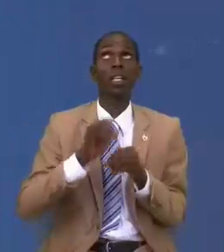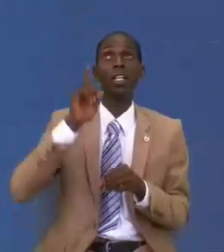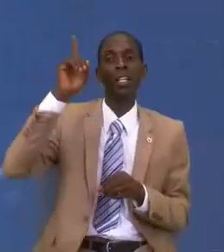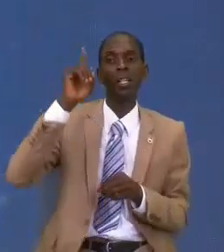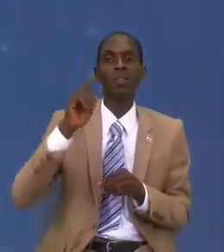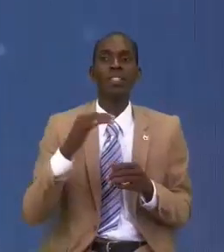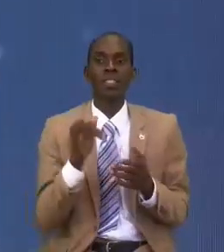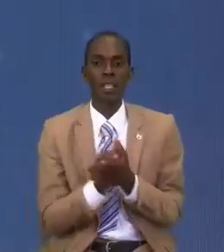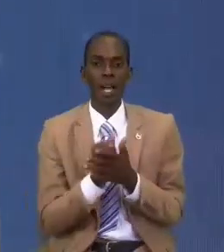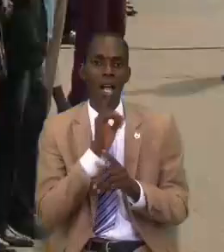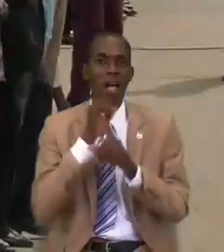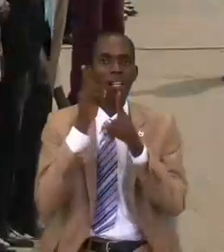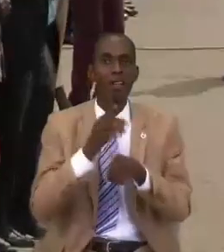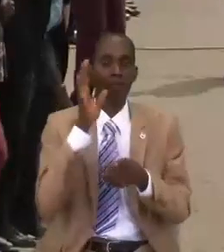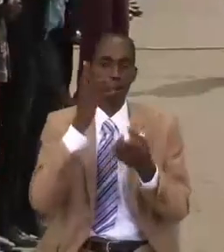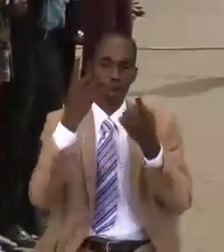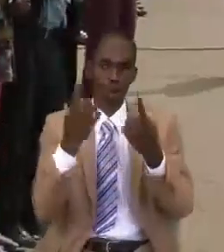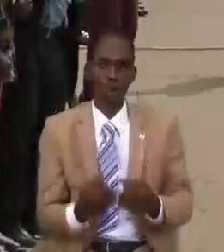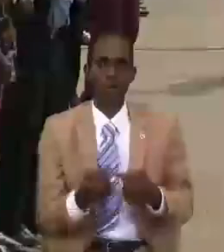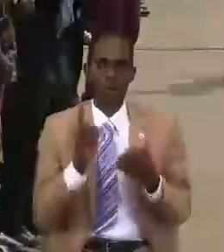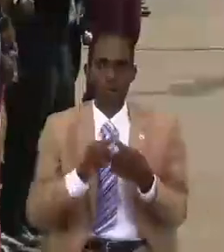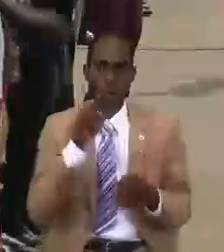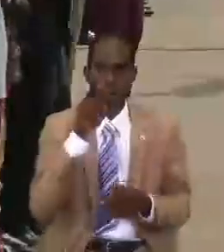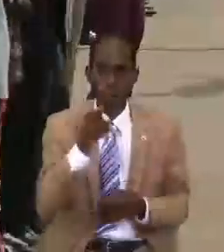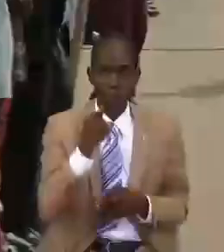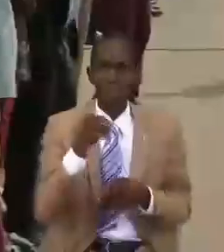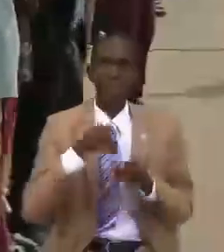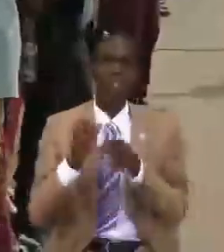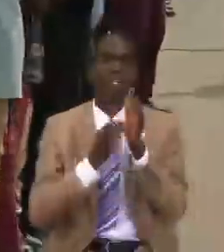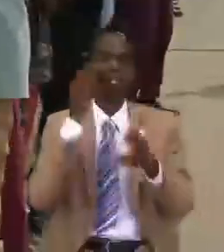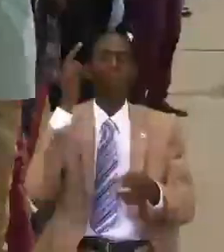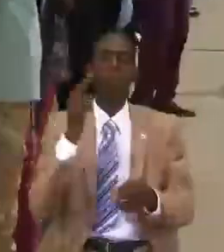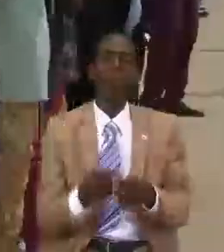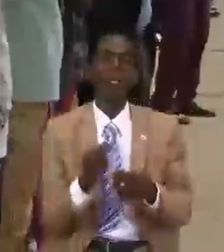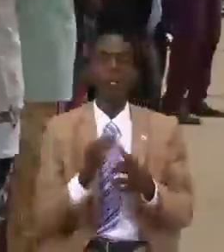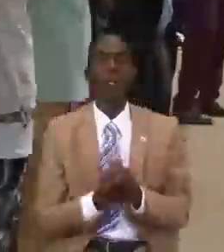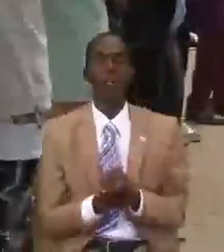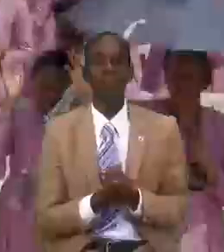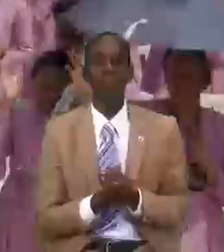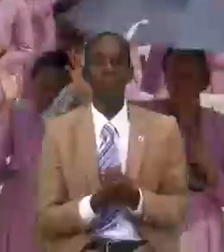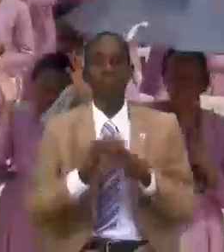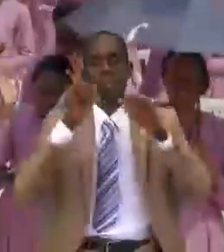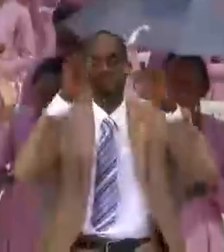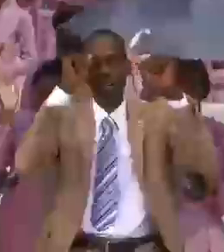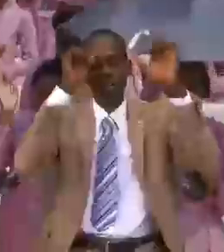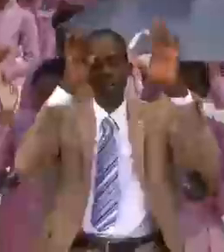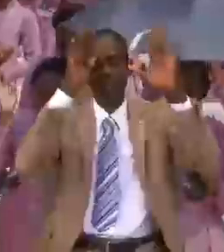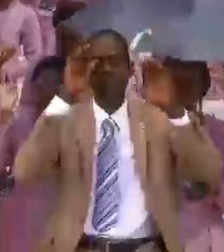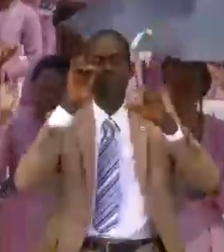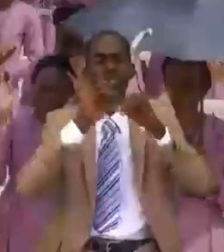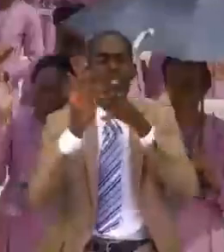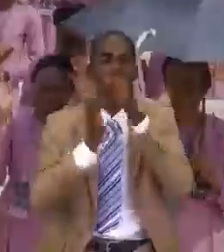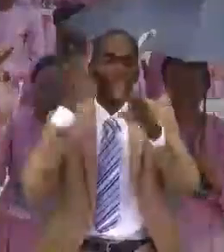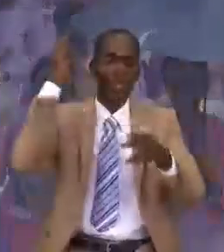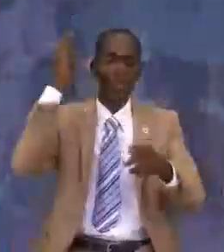you in Jesus' name. Amen. Father, in Jesus' name. Amen. We thank you and we bless